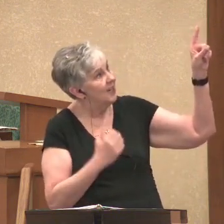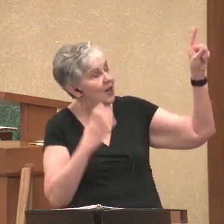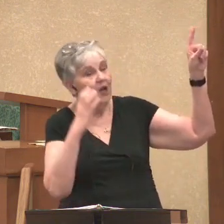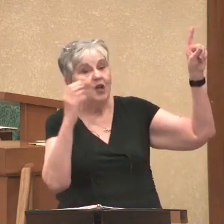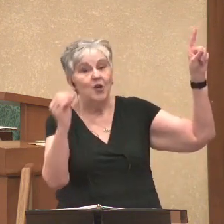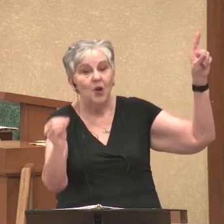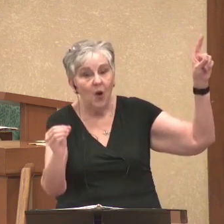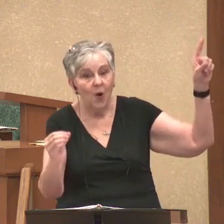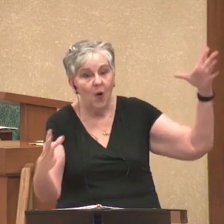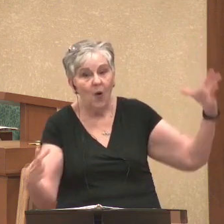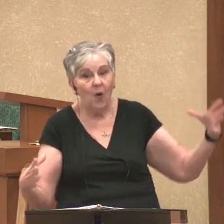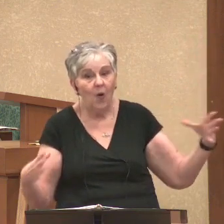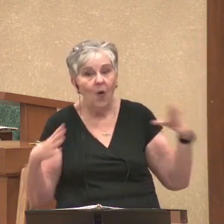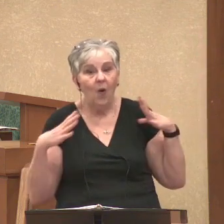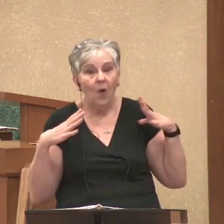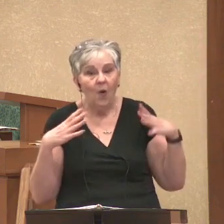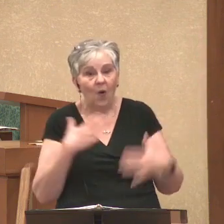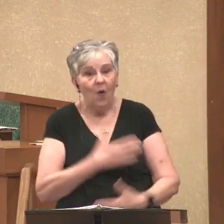No.